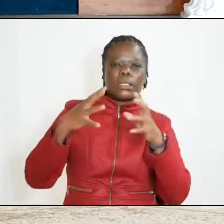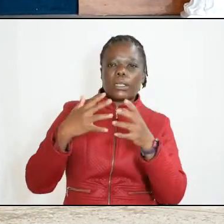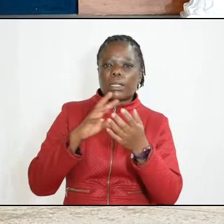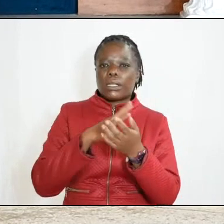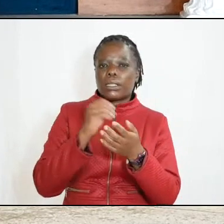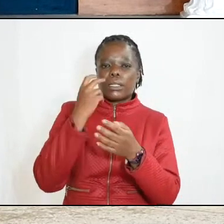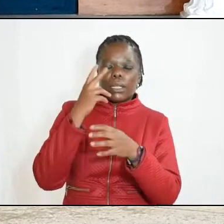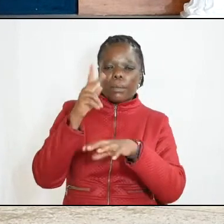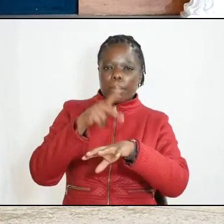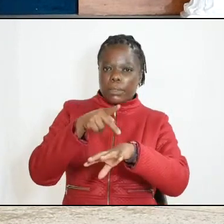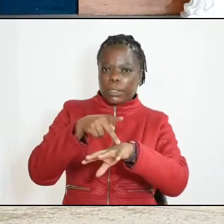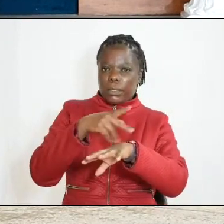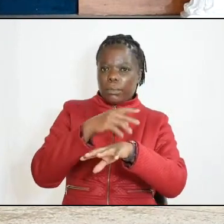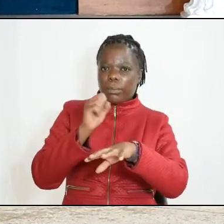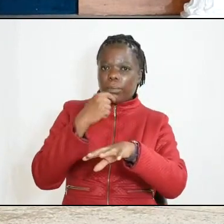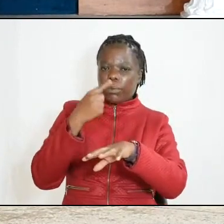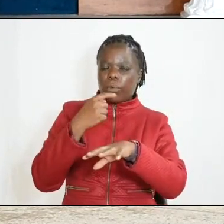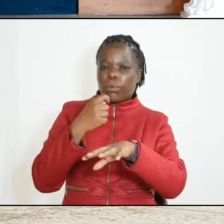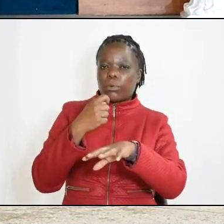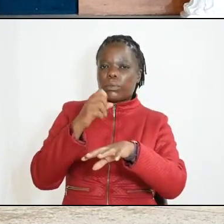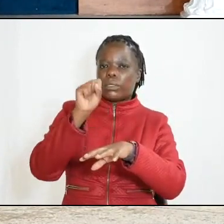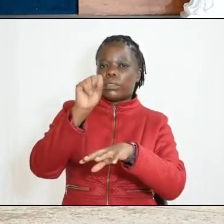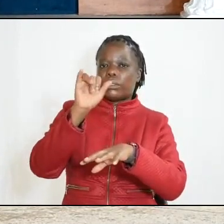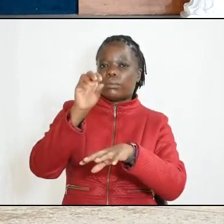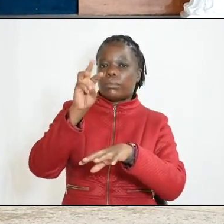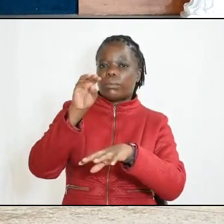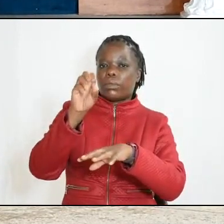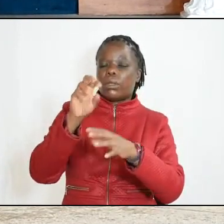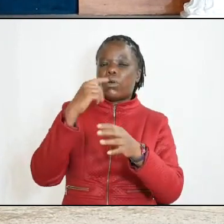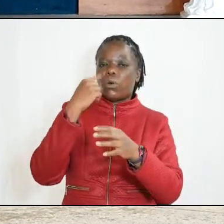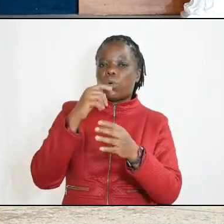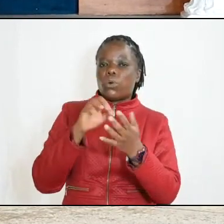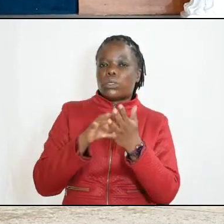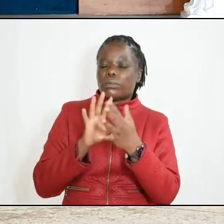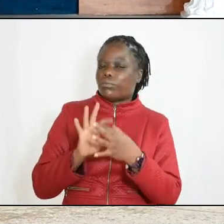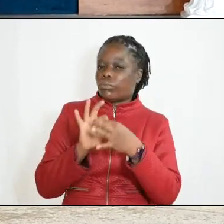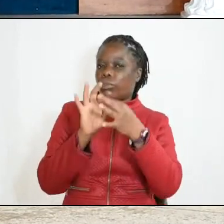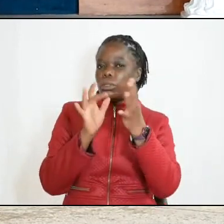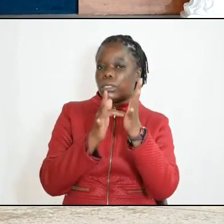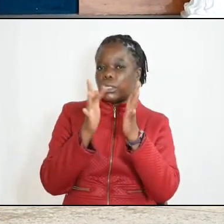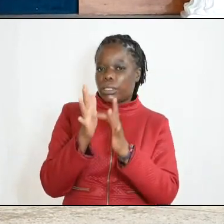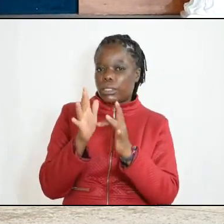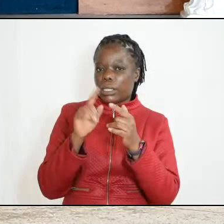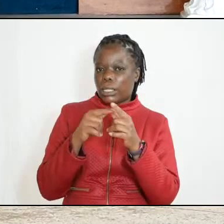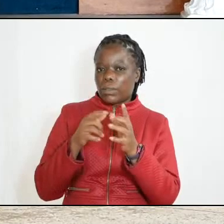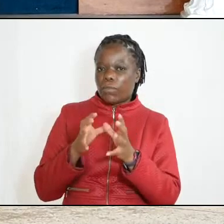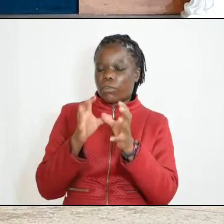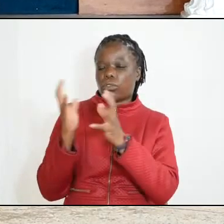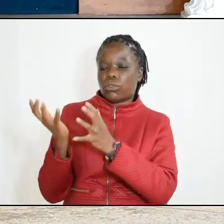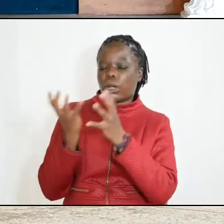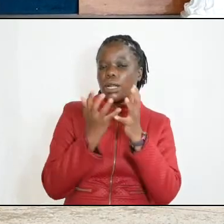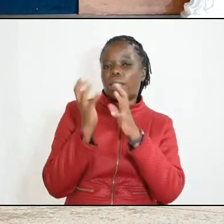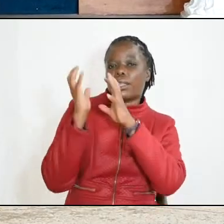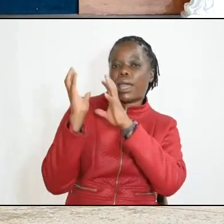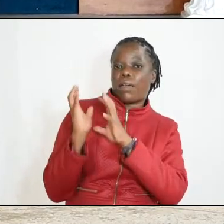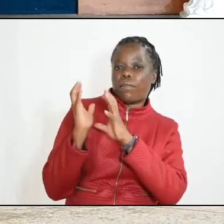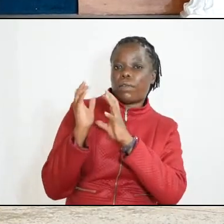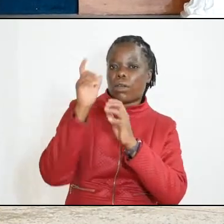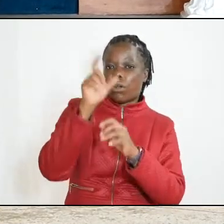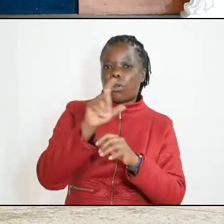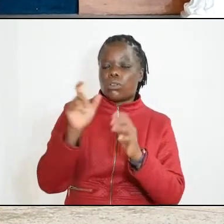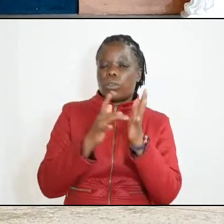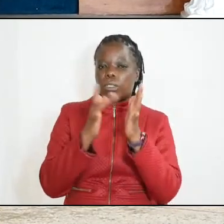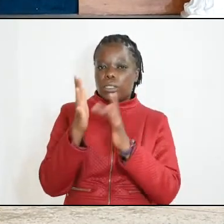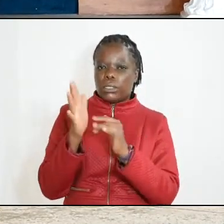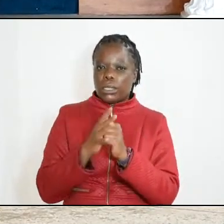the Cyrenian, whom was expressing his compassion for Jesus. Thereafter, they forced him to carry the heavy cross of Jesus.